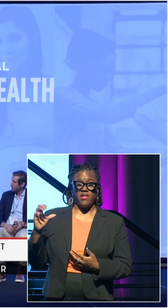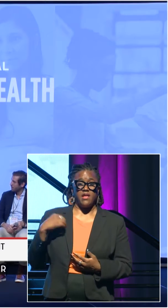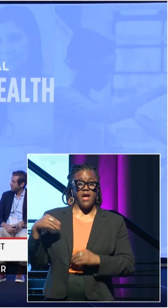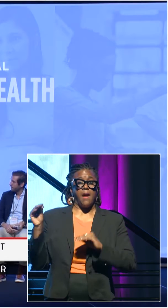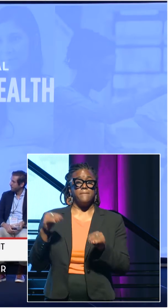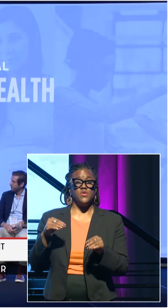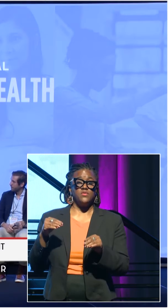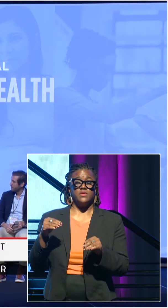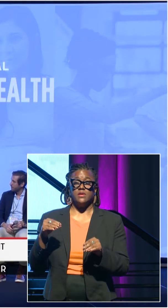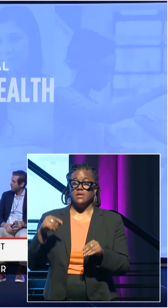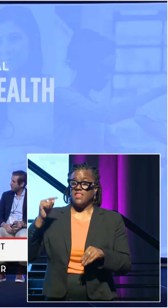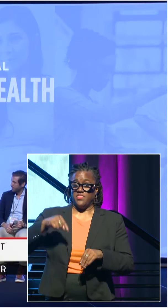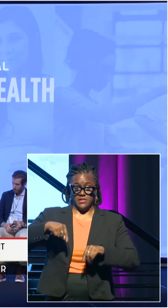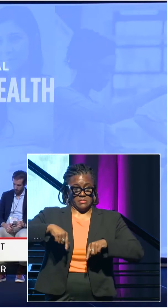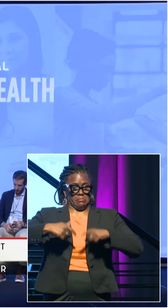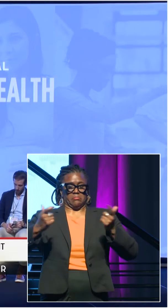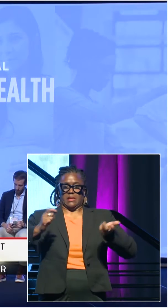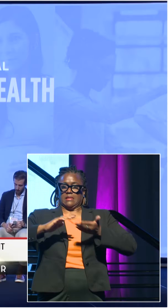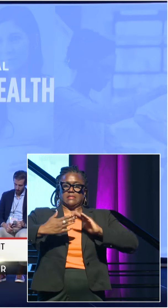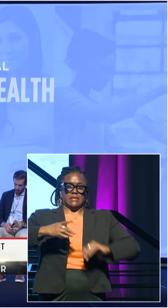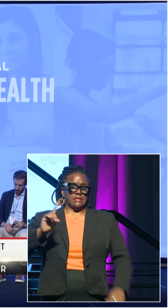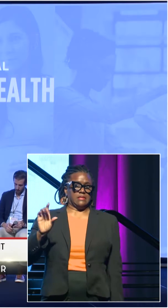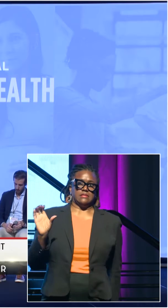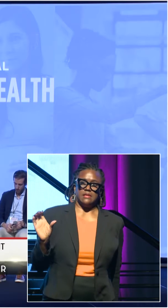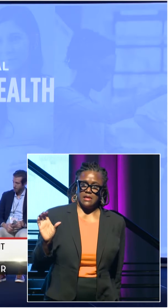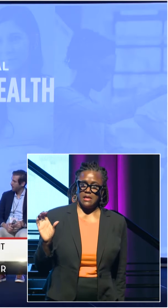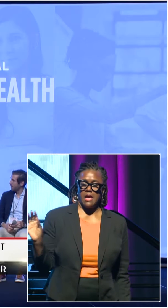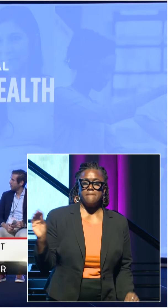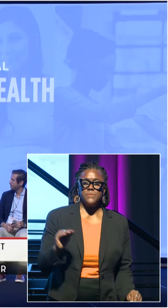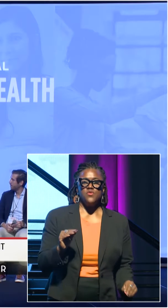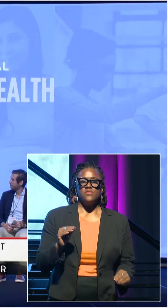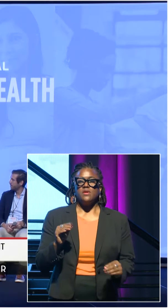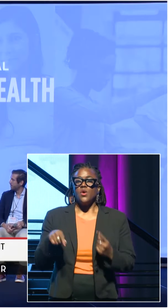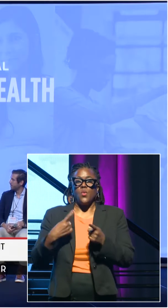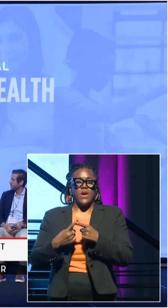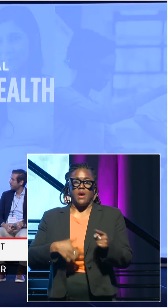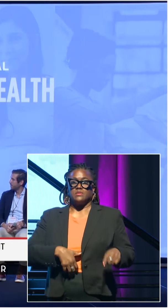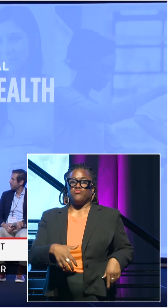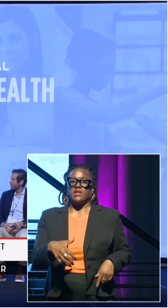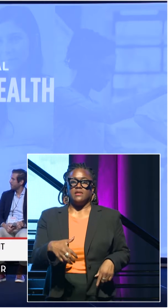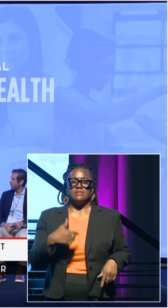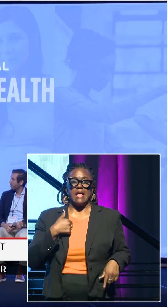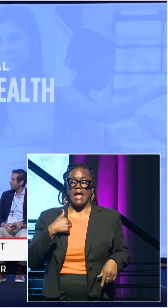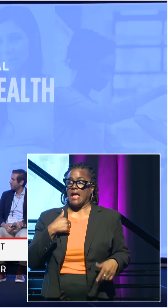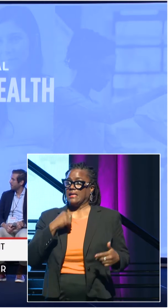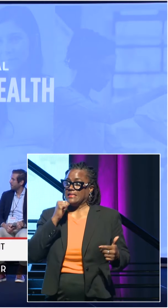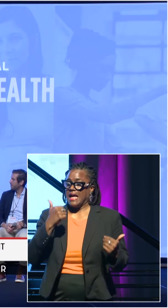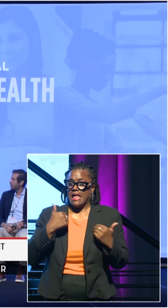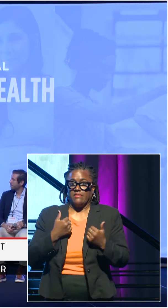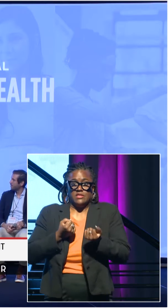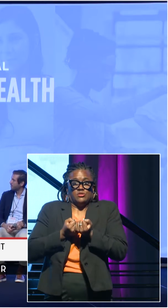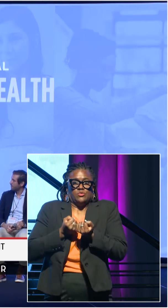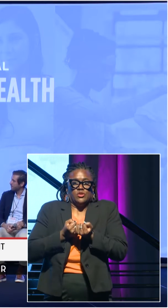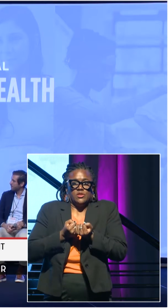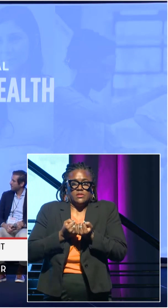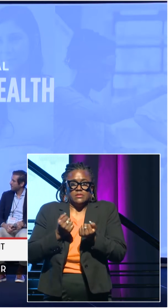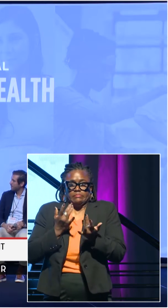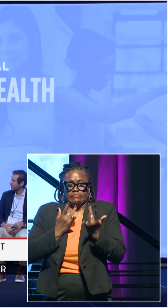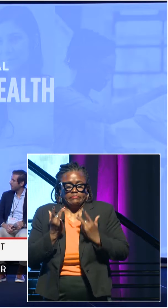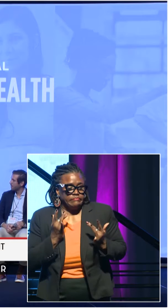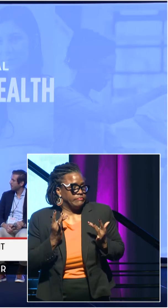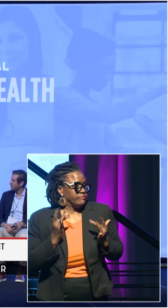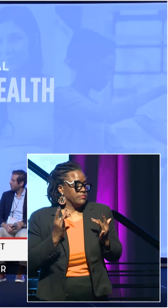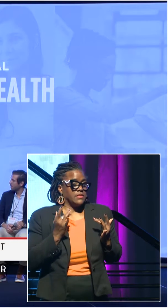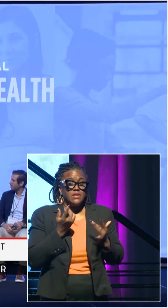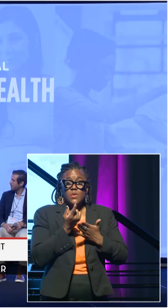to this big city, DC, right when I got pregnant, and I did not have any support. And so,